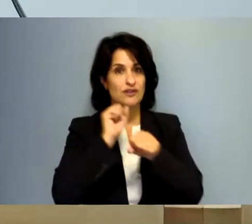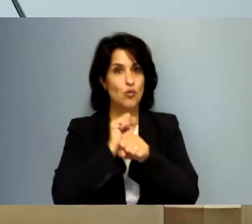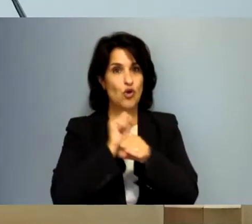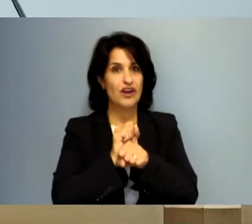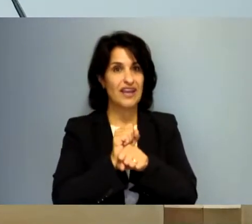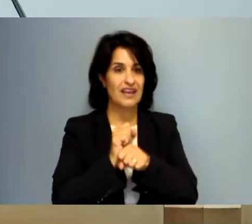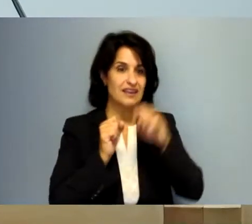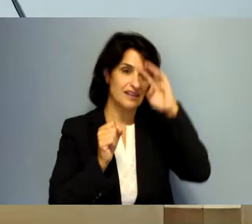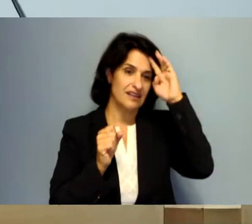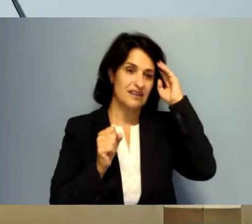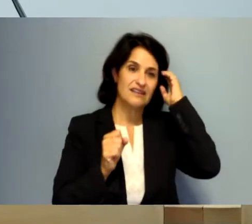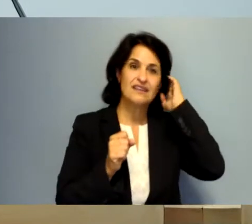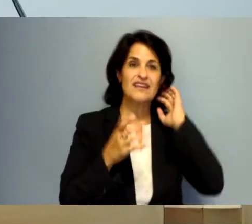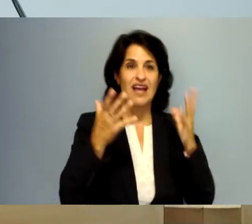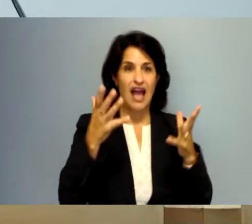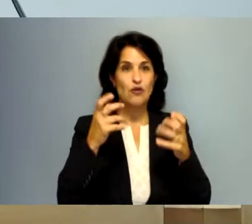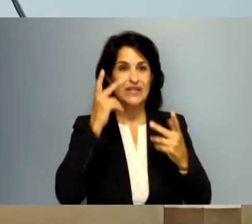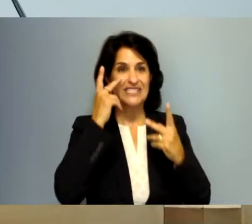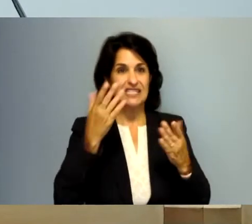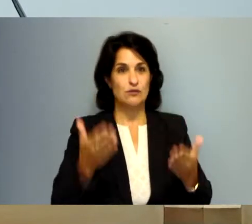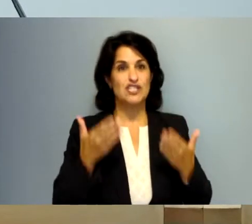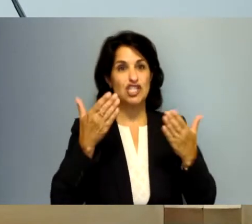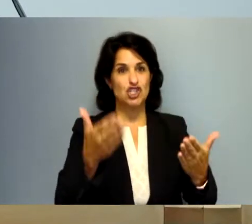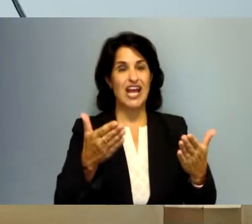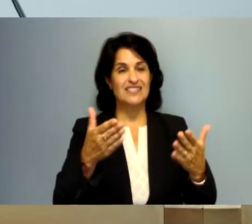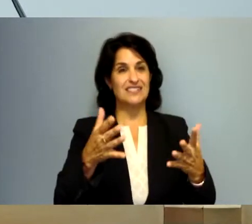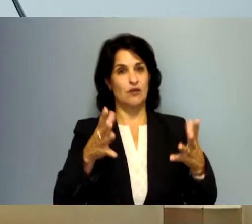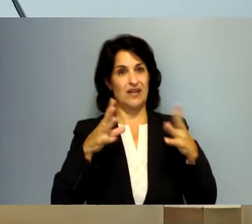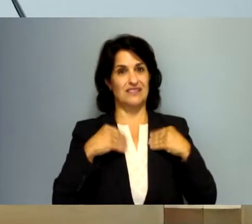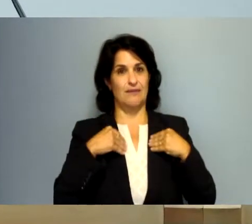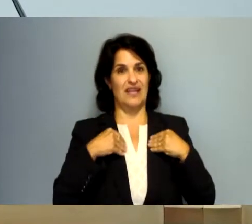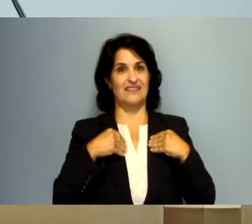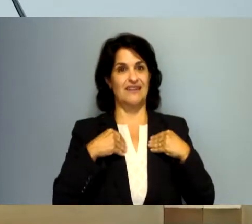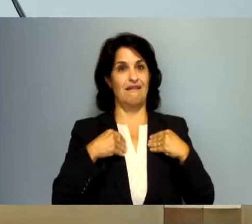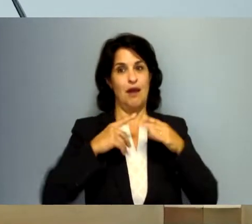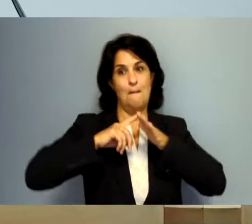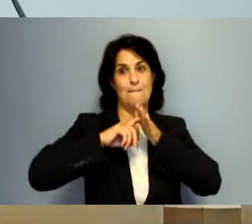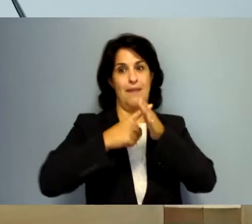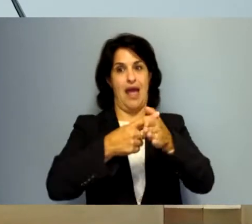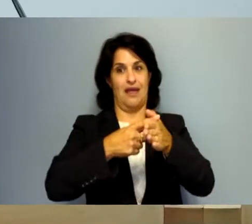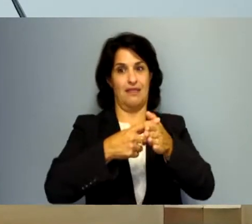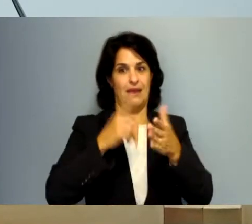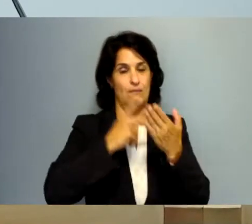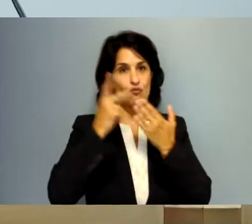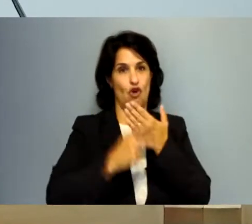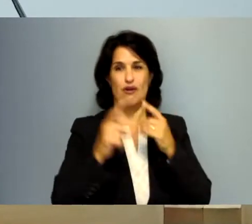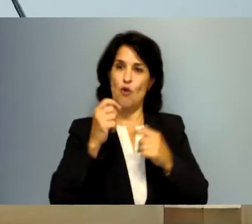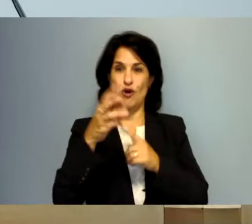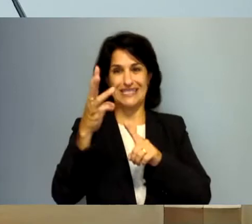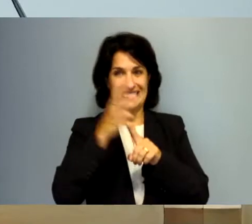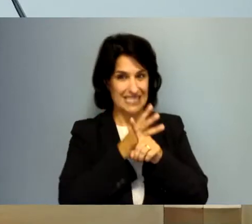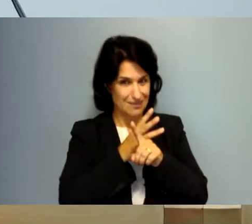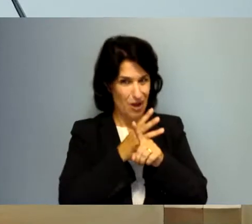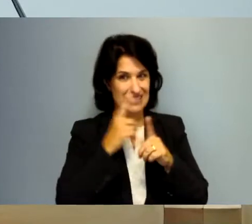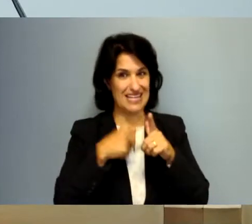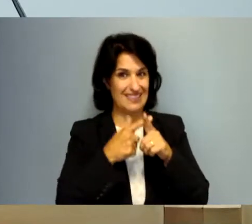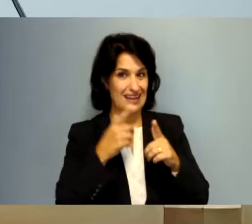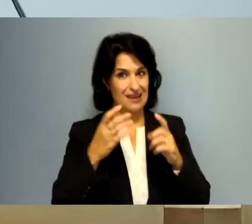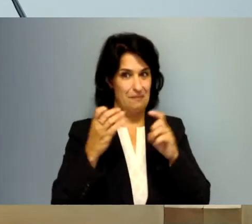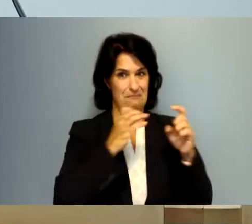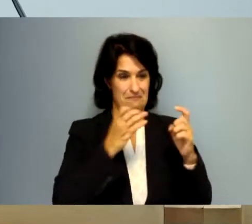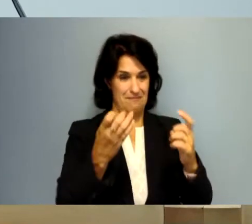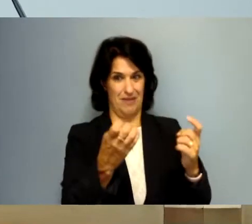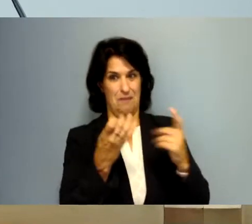this, would like to suggest that we adopt this as a pilot program or a 6-month thing, and then let's come back and see where it needs to be